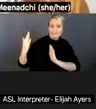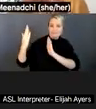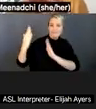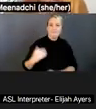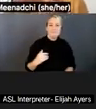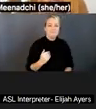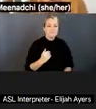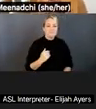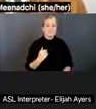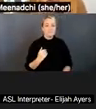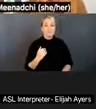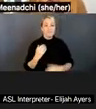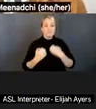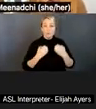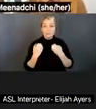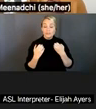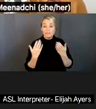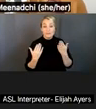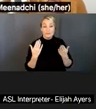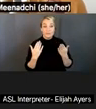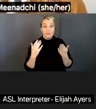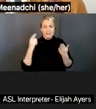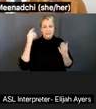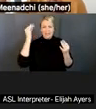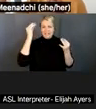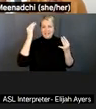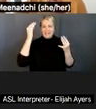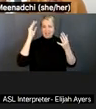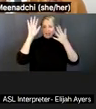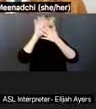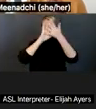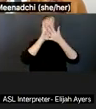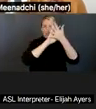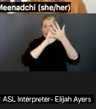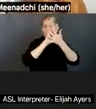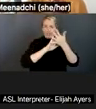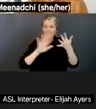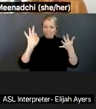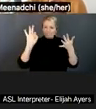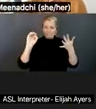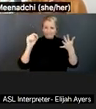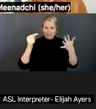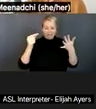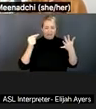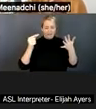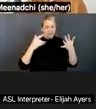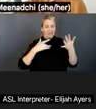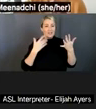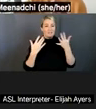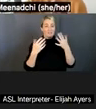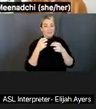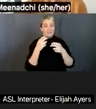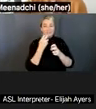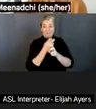Emotionally, we can have difficulty forming thoughts. It just feels like everything is a fog. It might be very difficult for you to